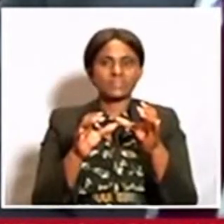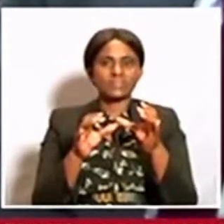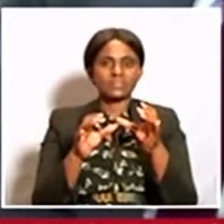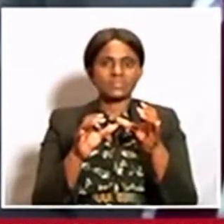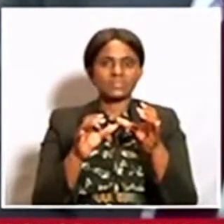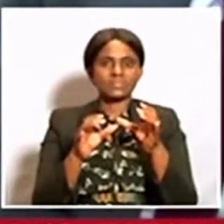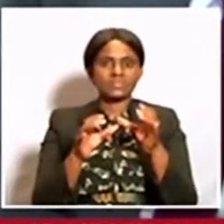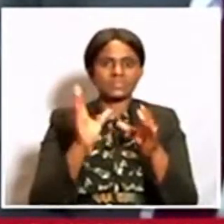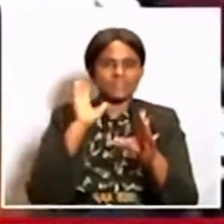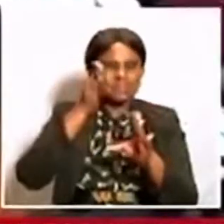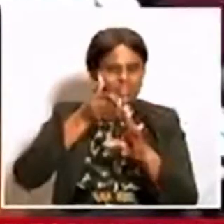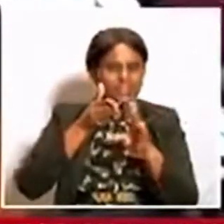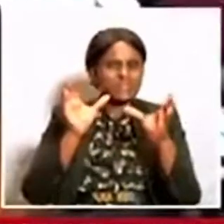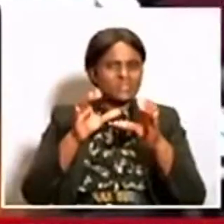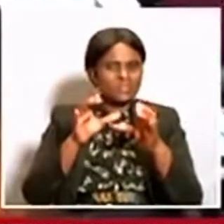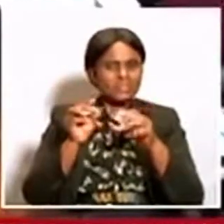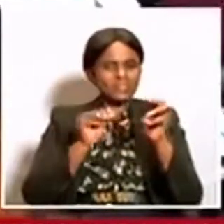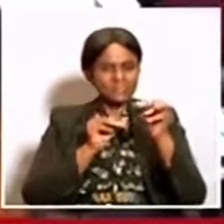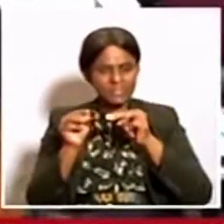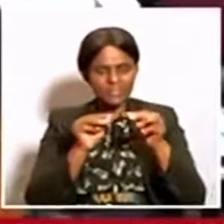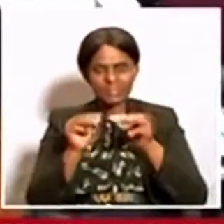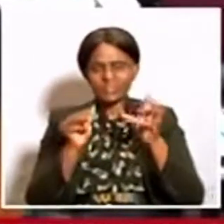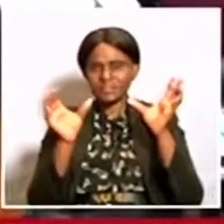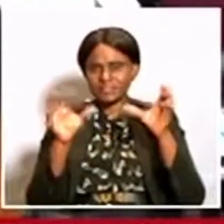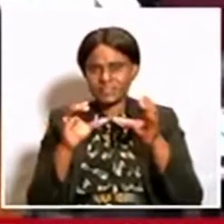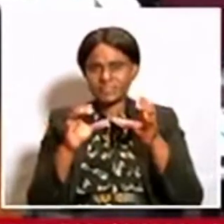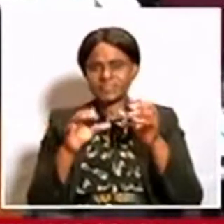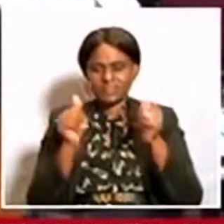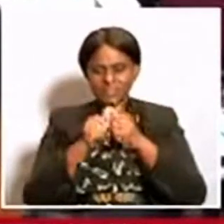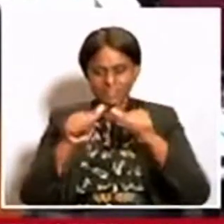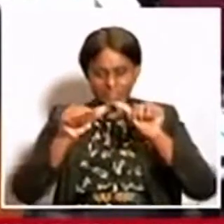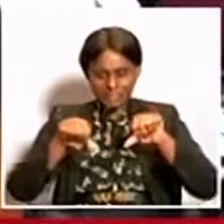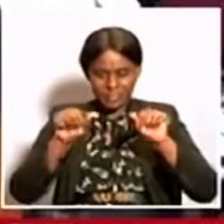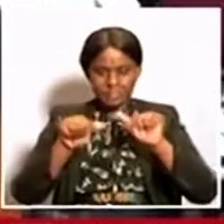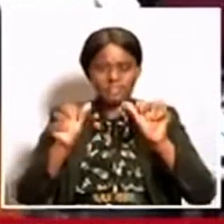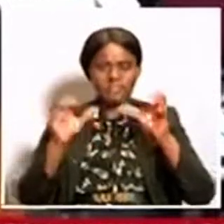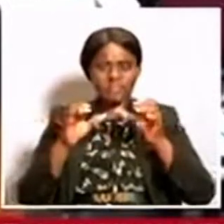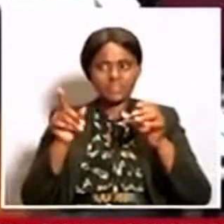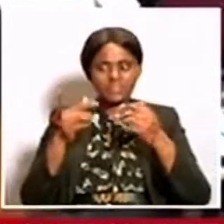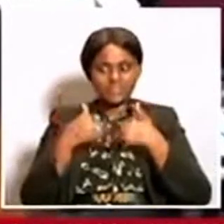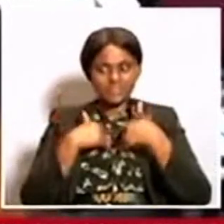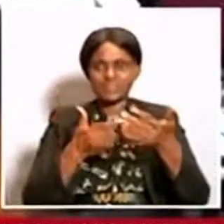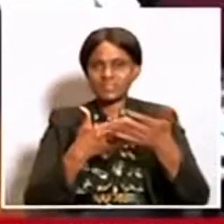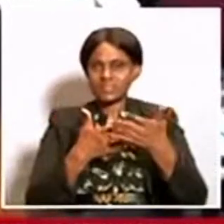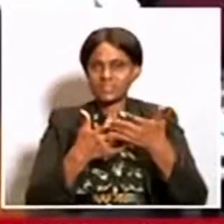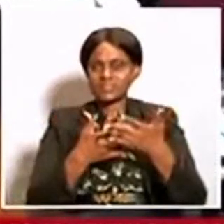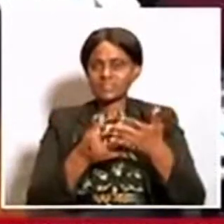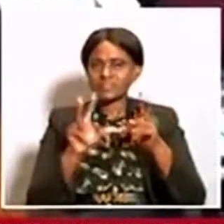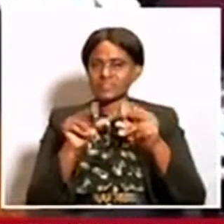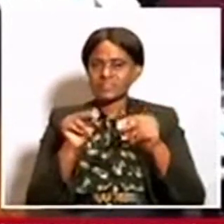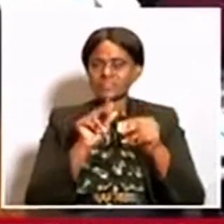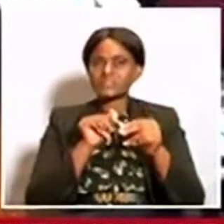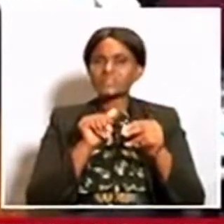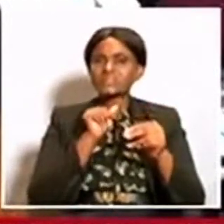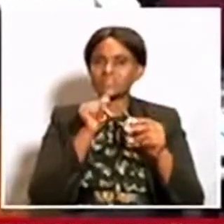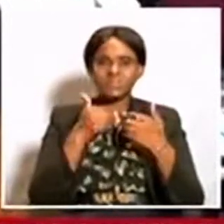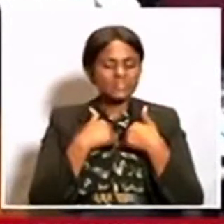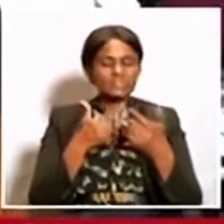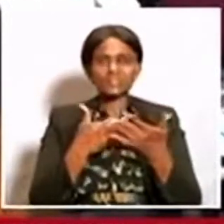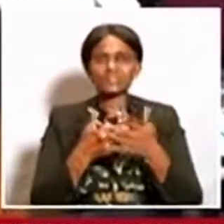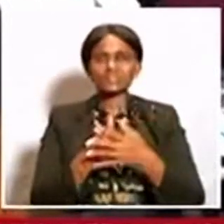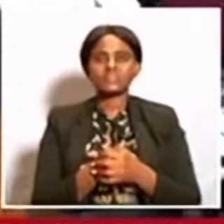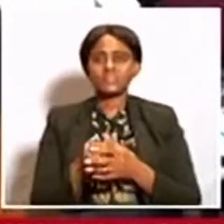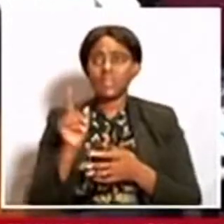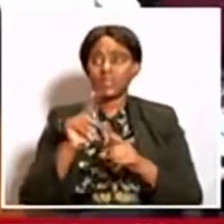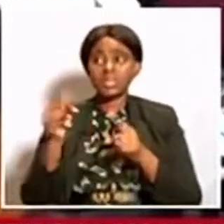To the committee? Yes, Or to management? Yes, management and audit committee. You have the document? No, sir, we don't have the document. But